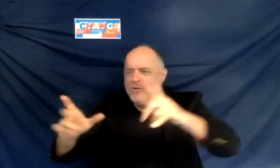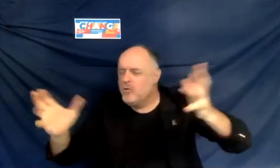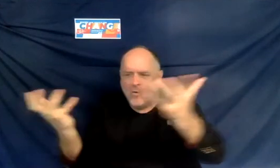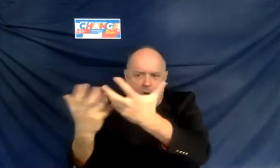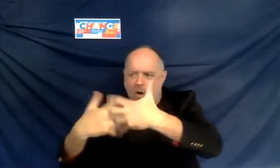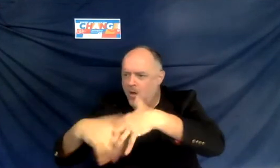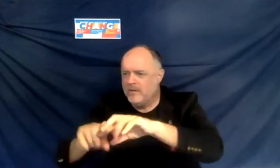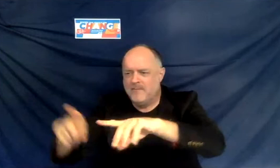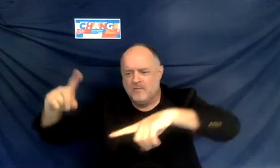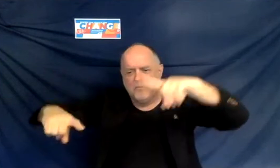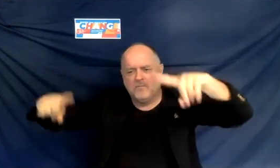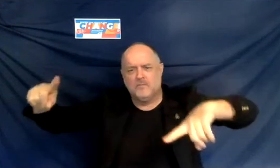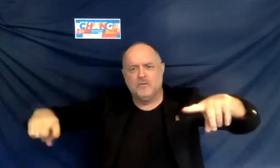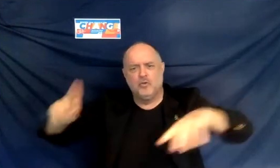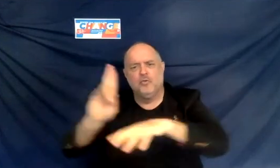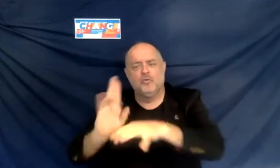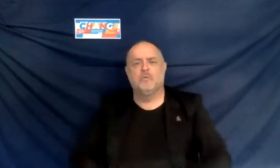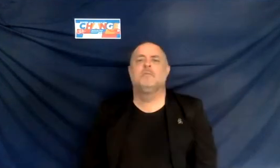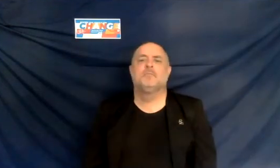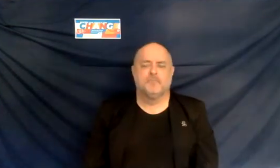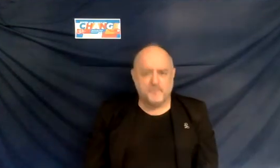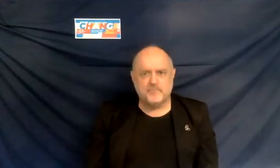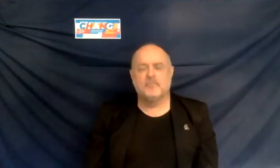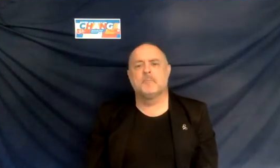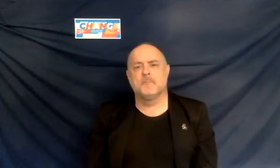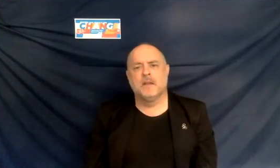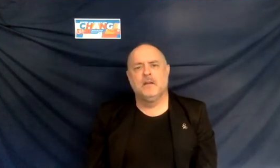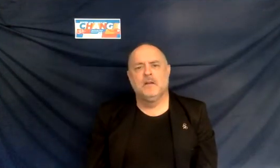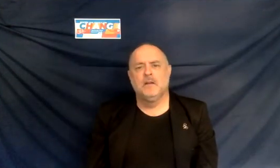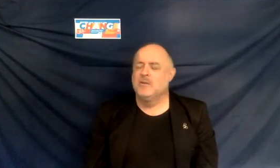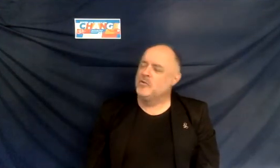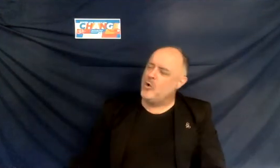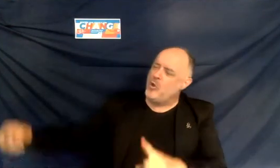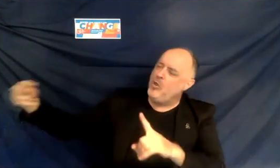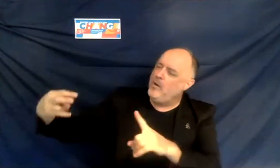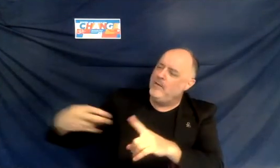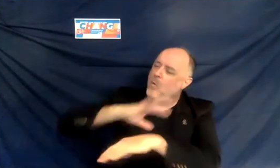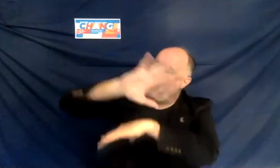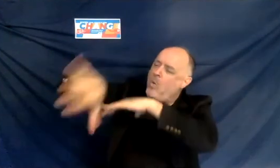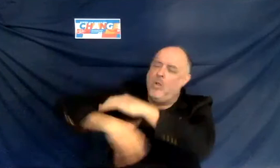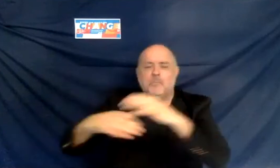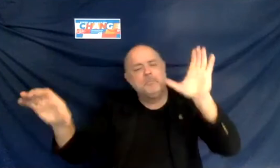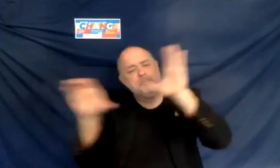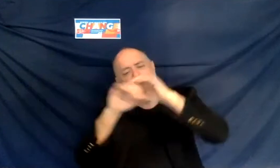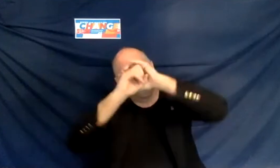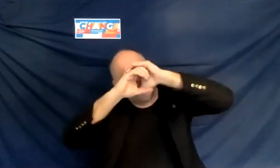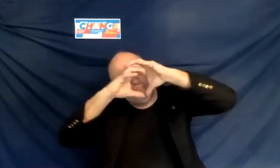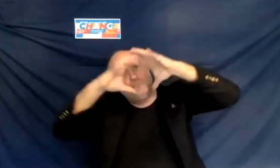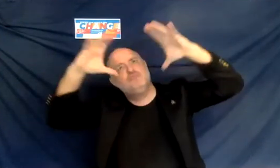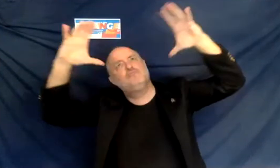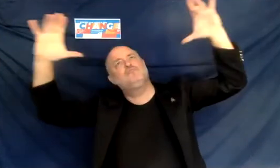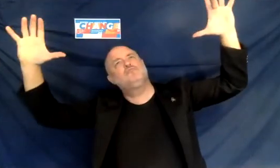on those various streets. So really looking at it as a complete picture as opposed to just one street